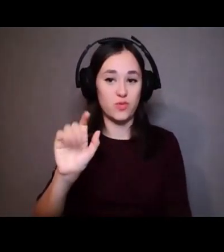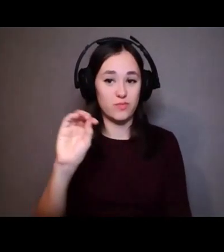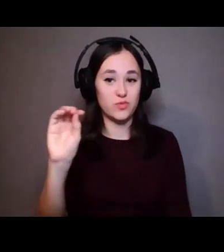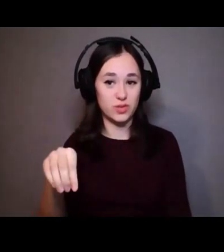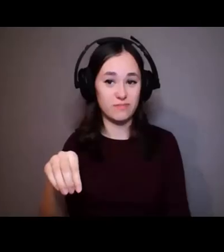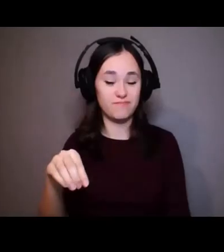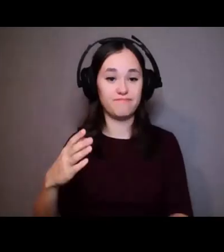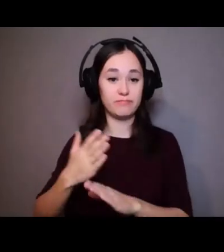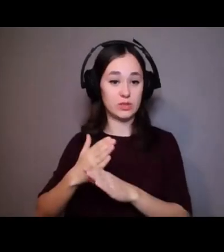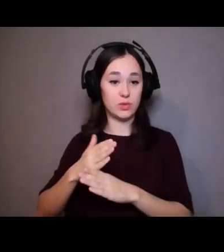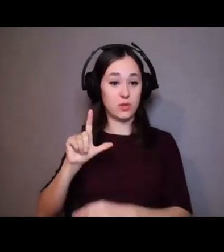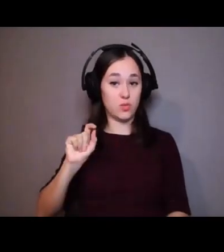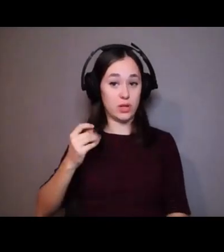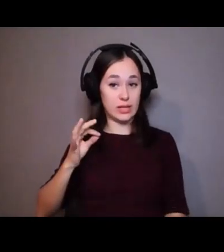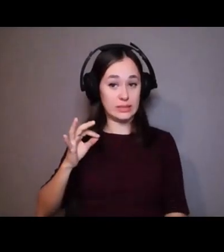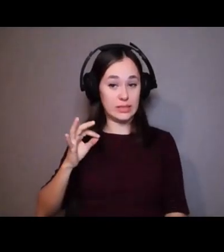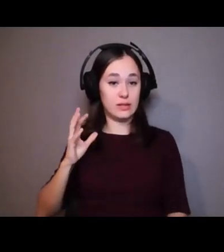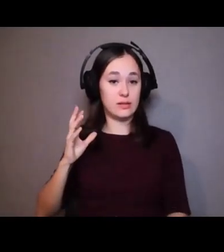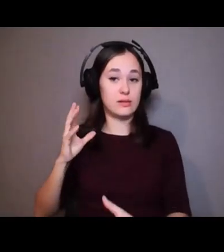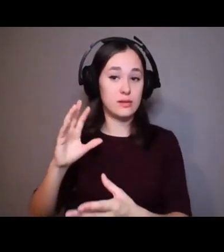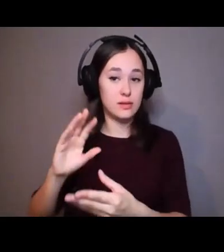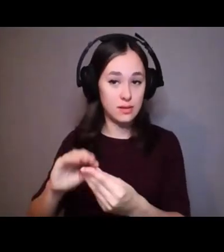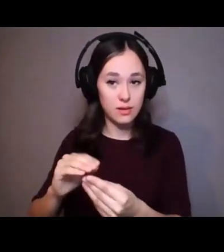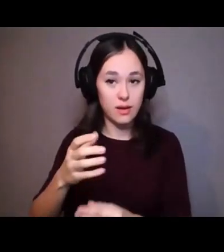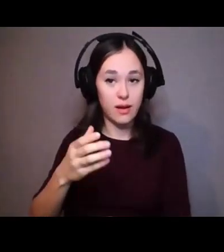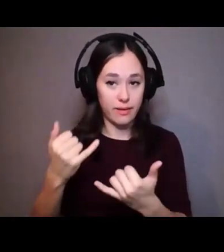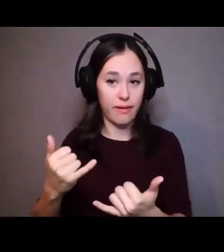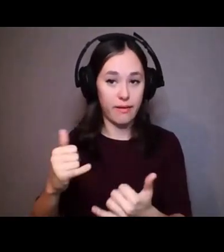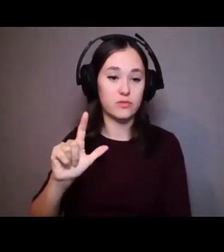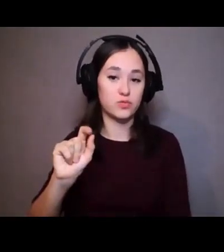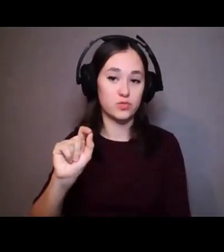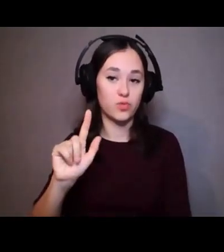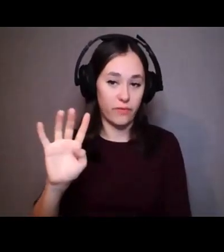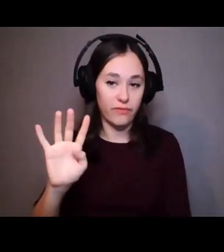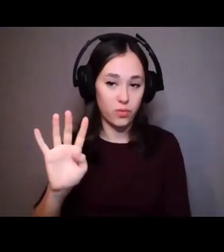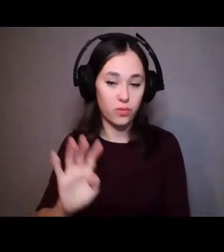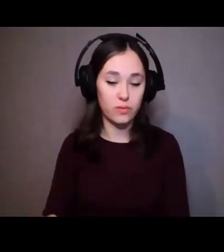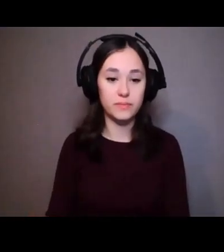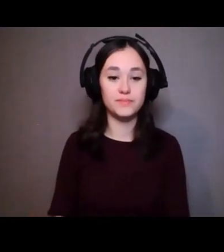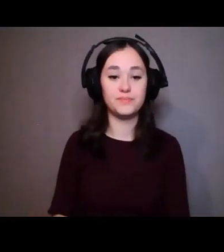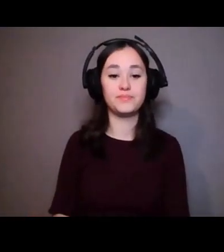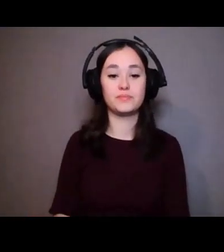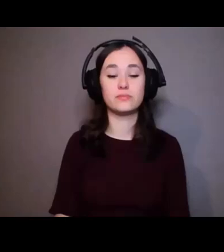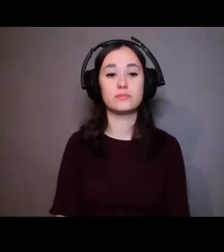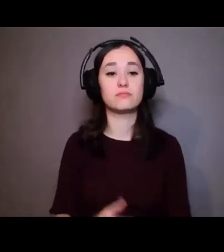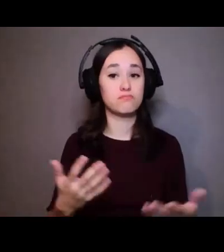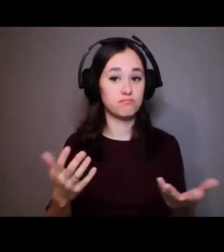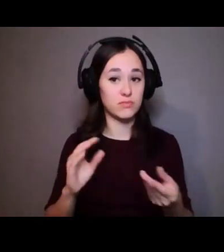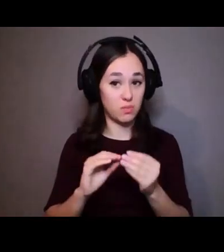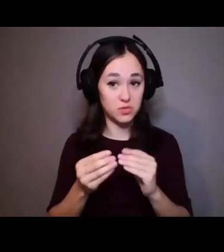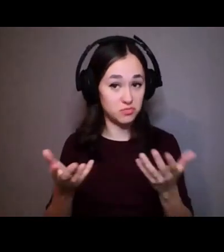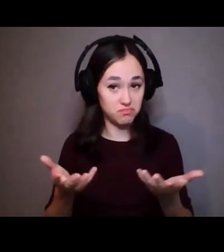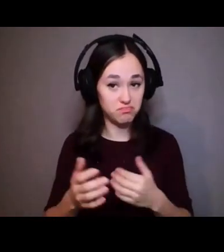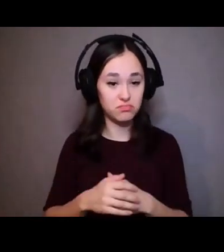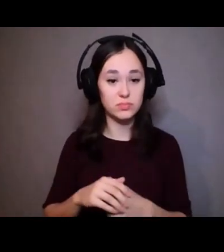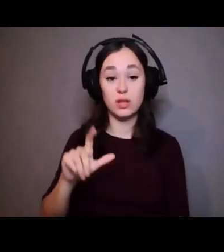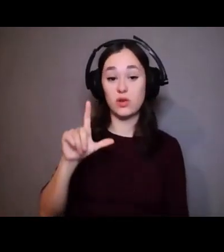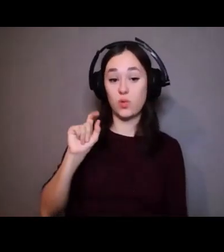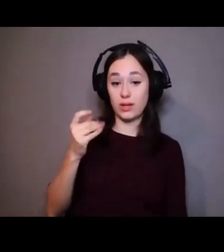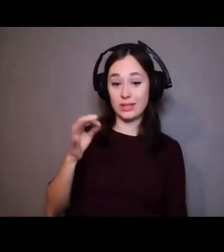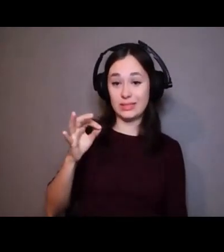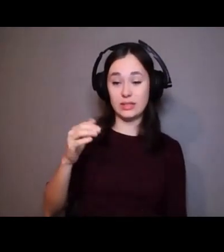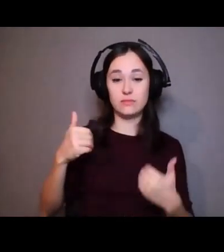year 2019 and 2024. To give you hard numbers, in 2019, $194